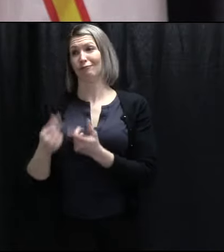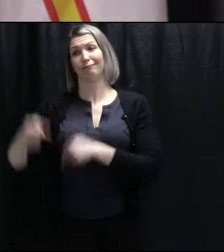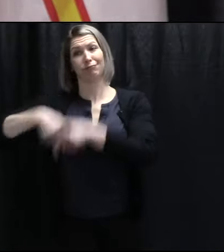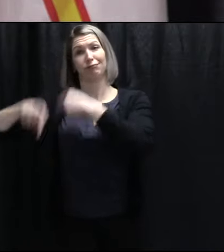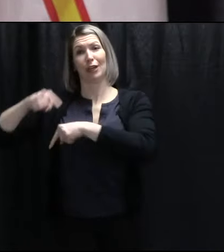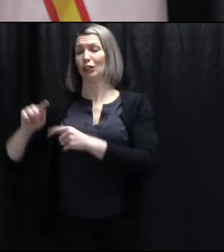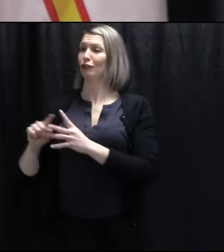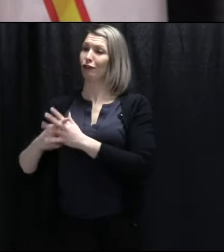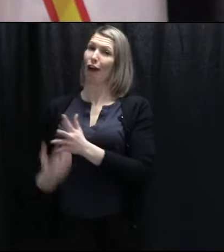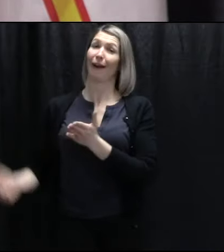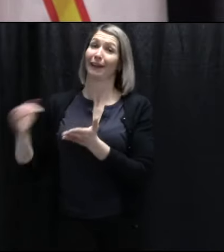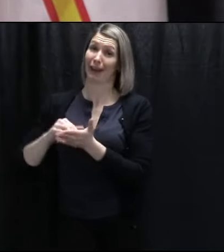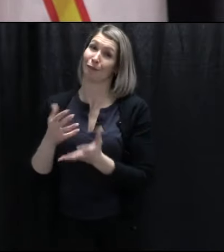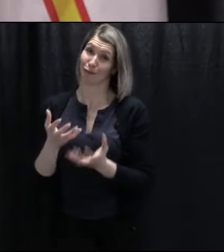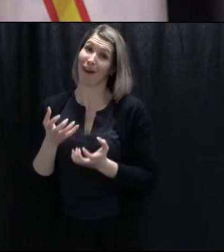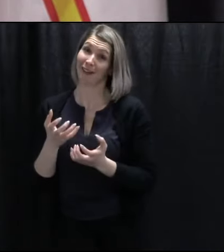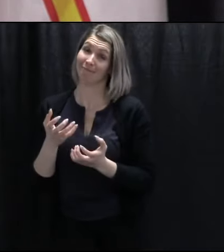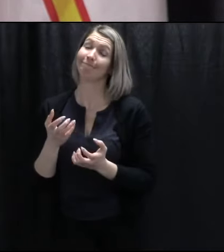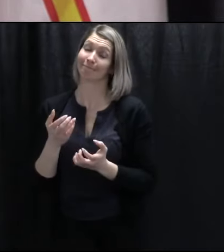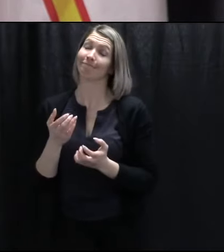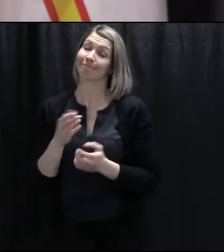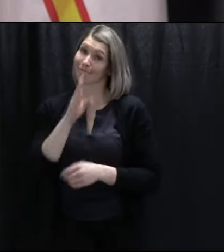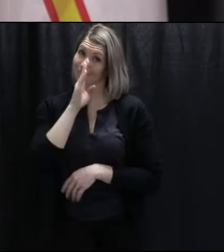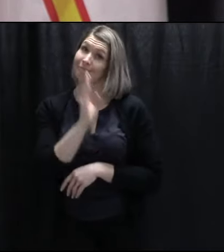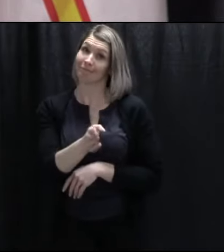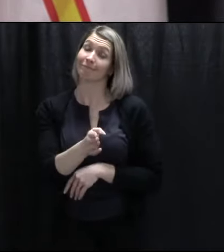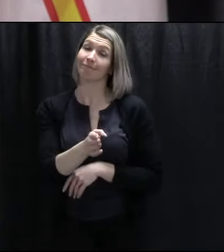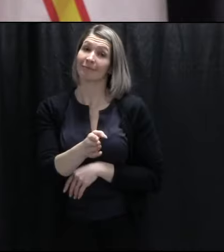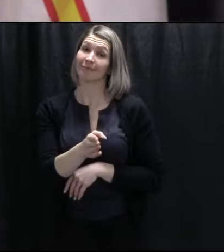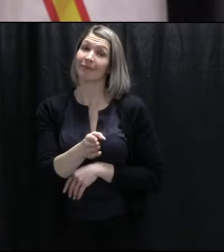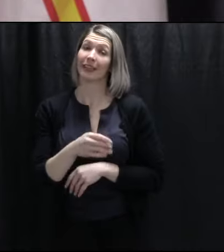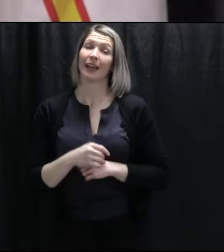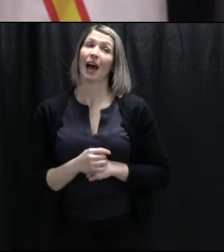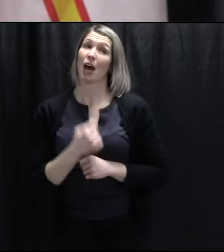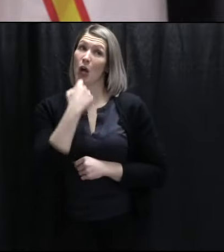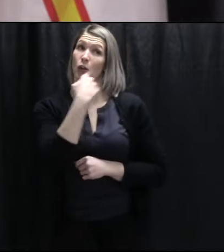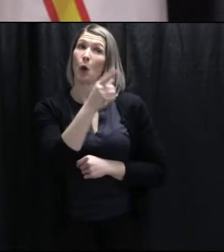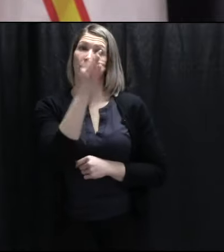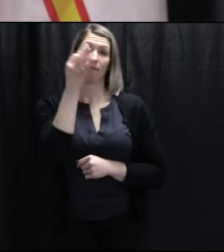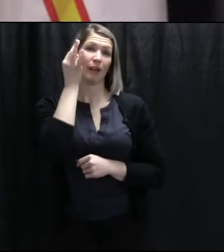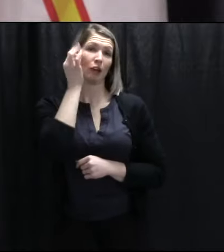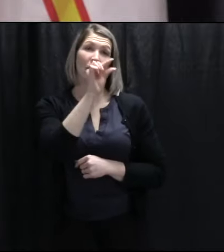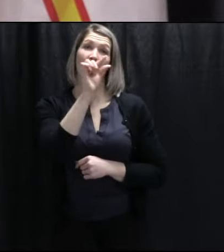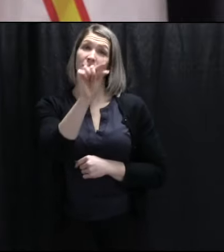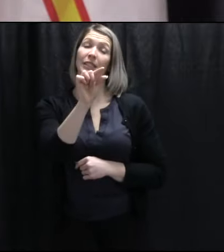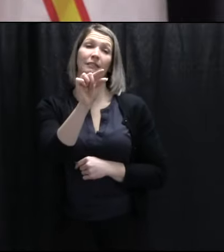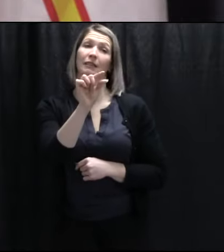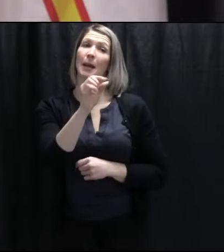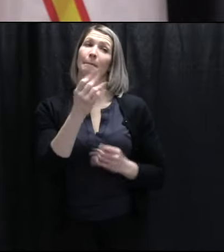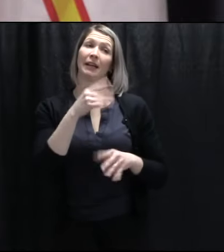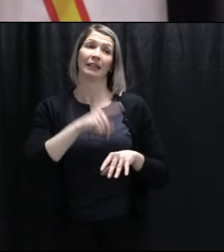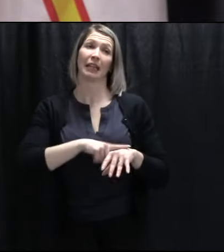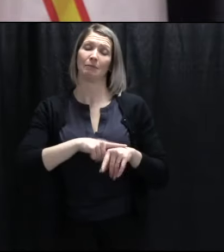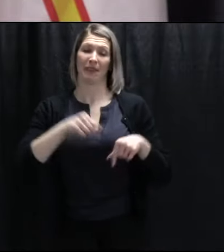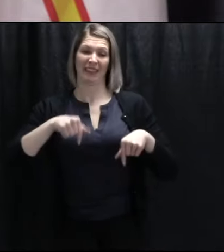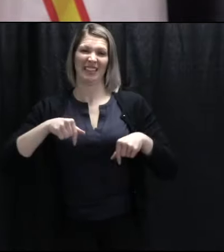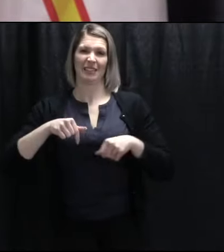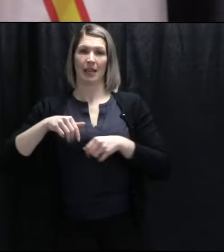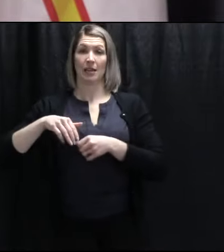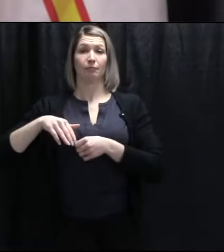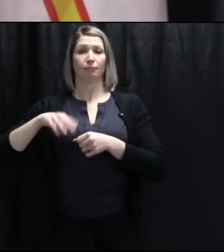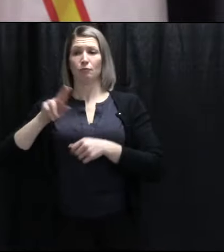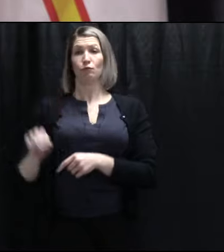take advantage of that. There is no question. I've said this federally many times. This province is in a unique situation compared to